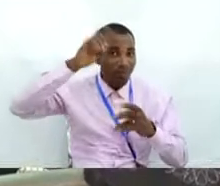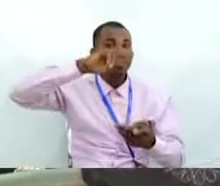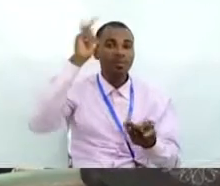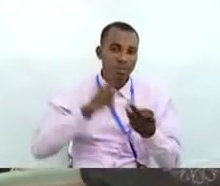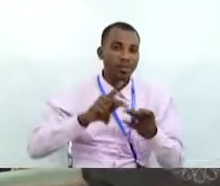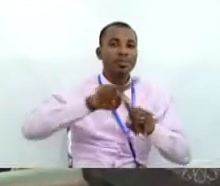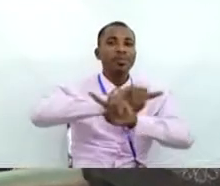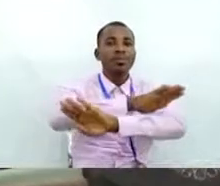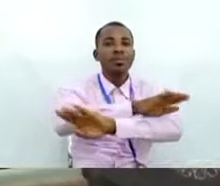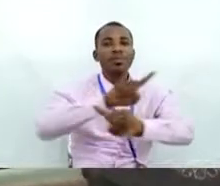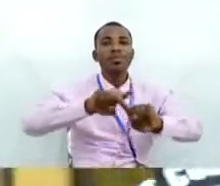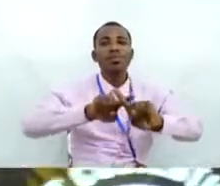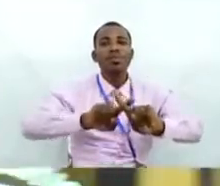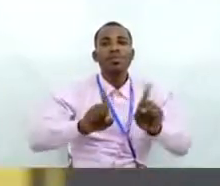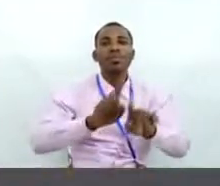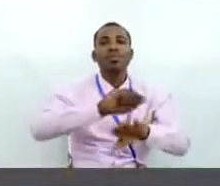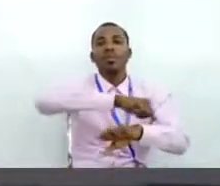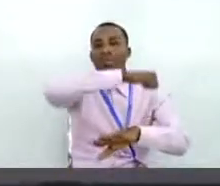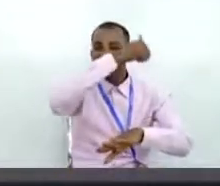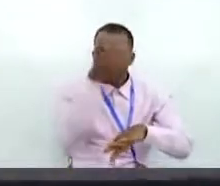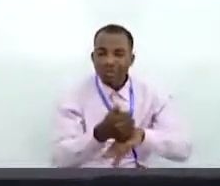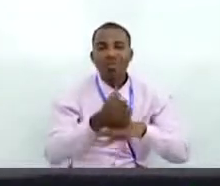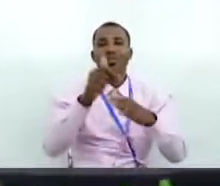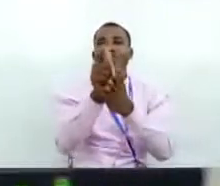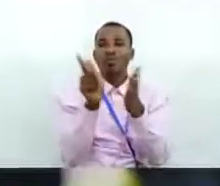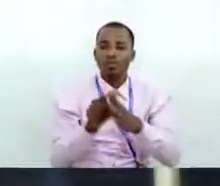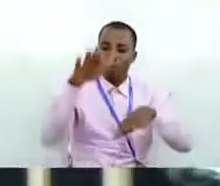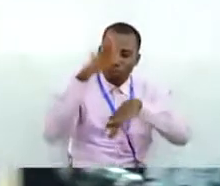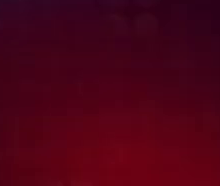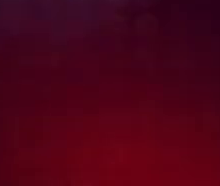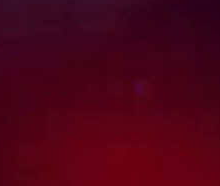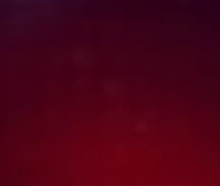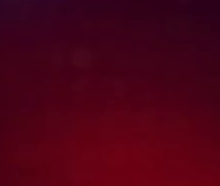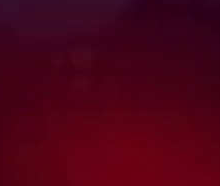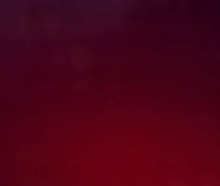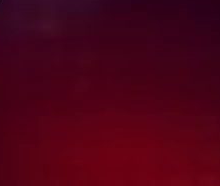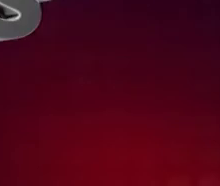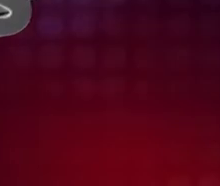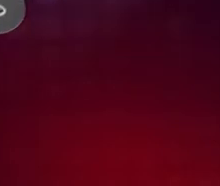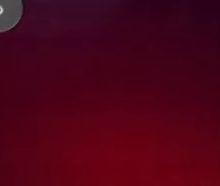doctrinal basis to direct and guide the church about these things.